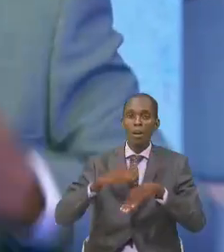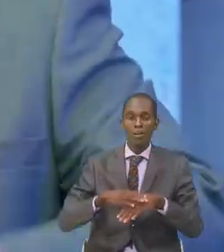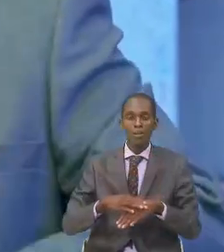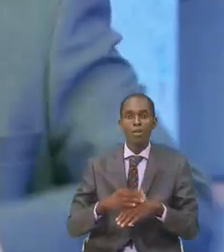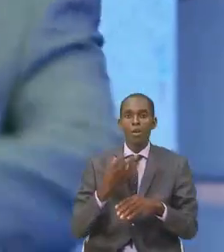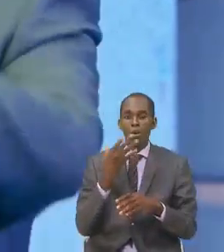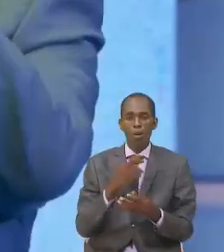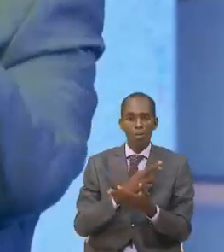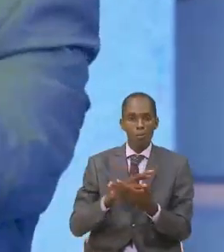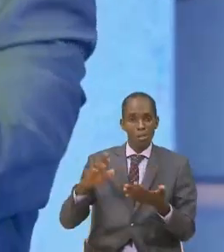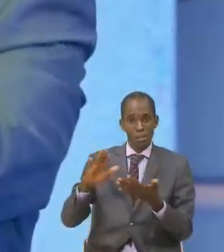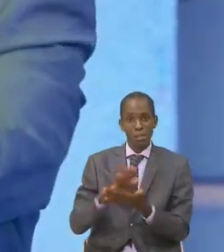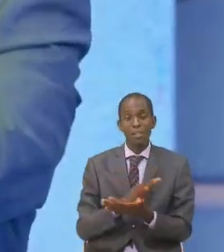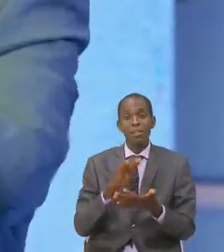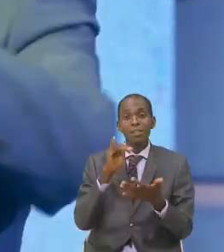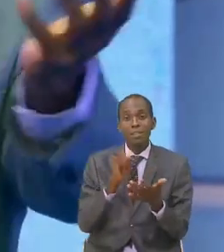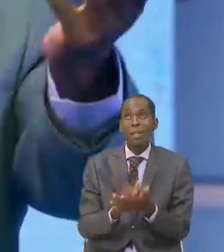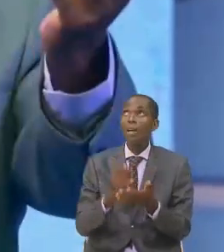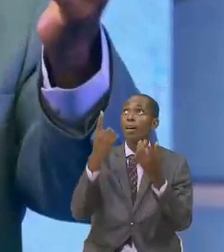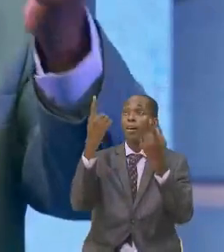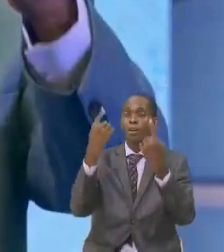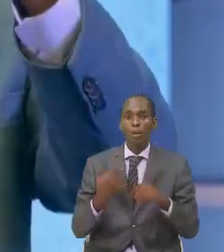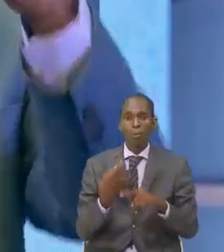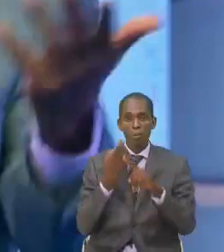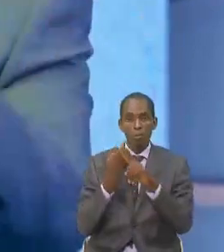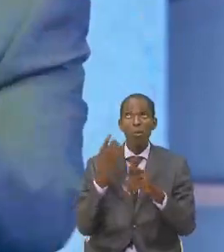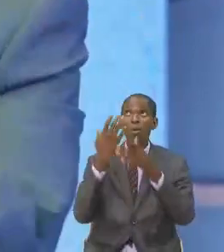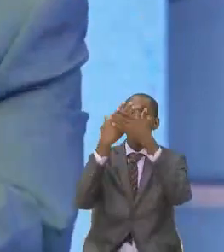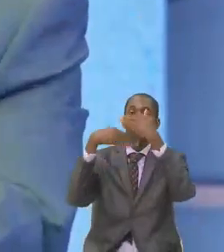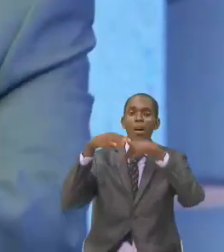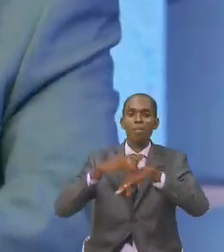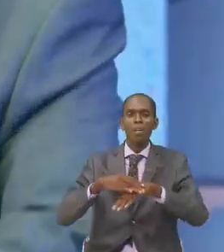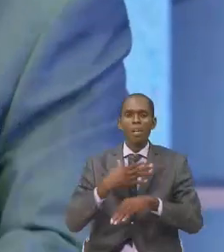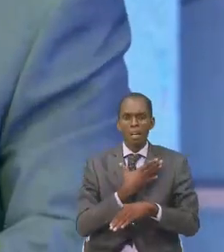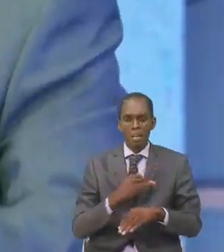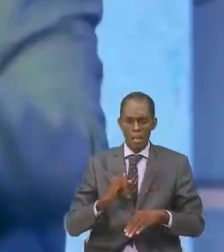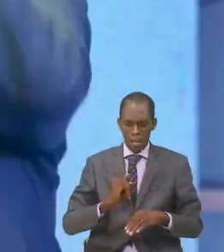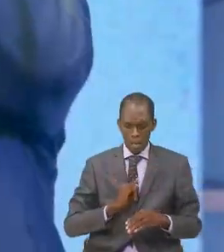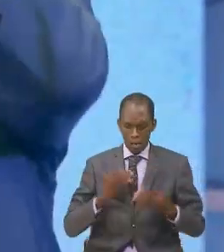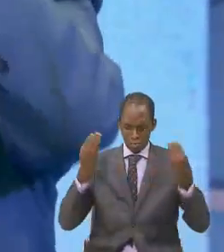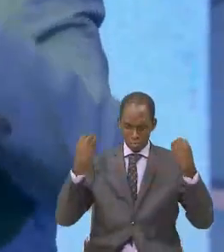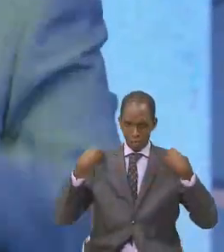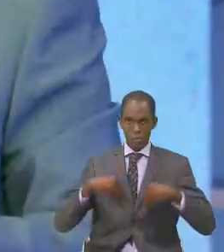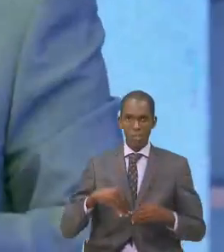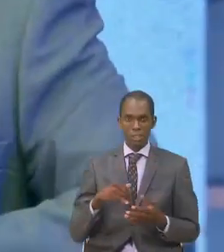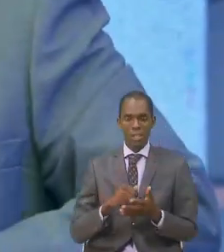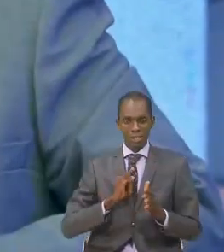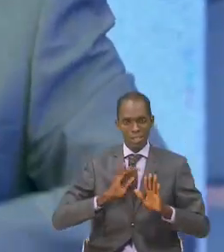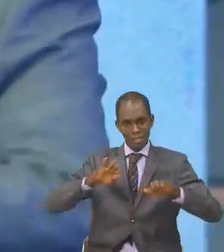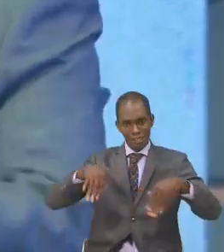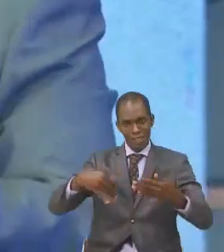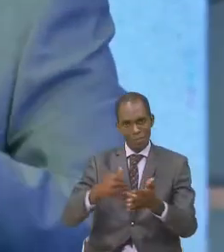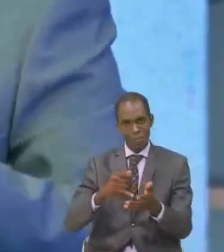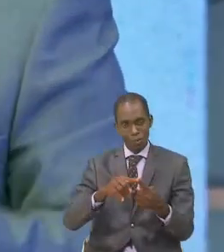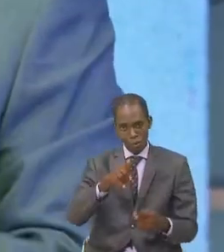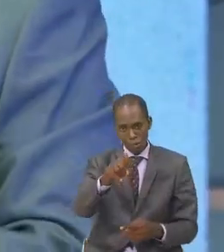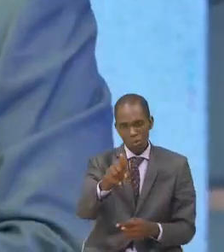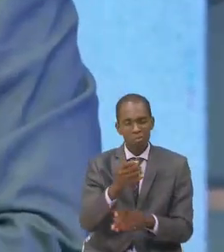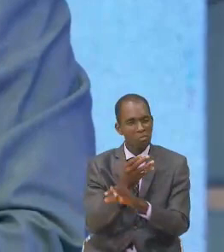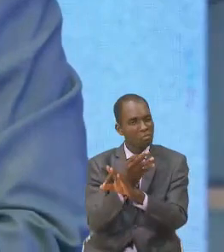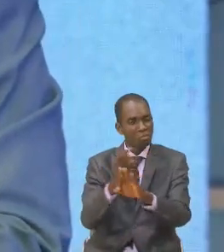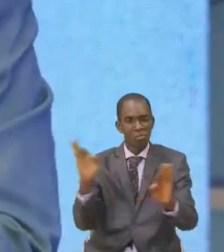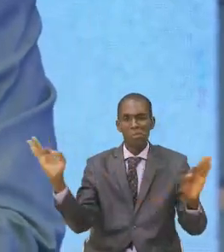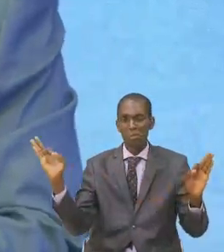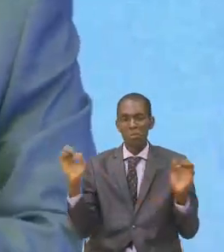a garment from heaven, the garment and the robe of righteousness that comes from heaven, and I've been